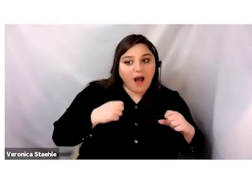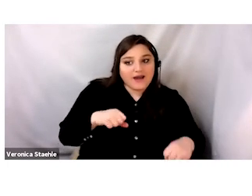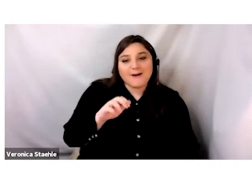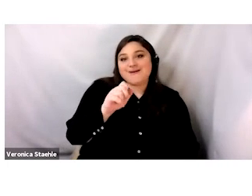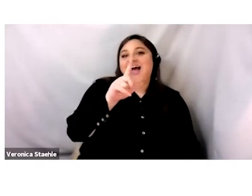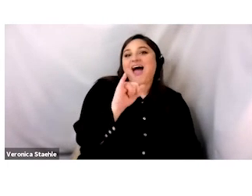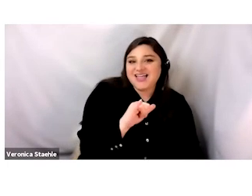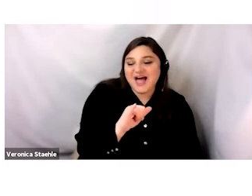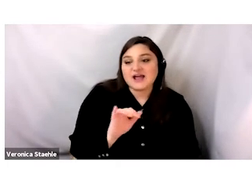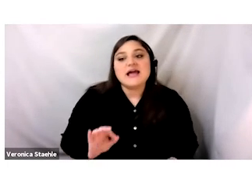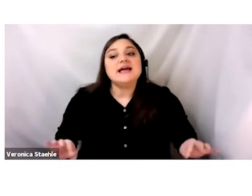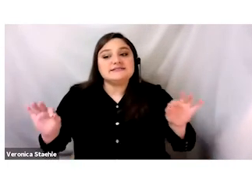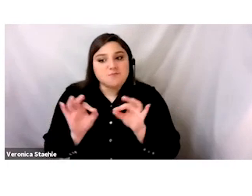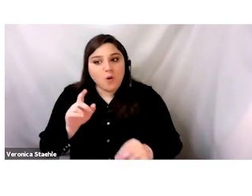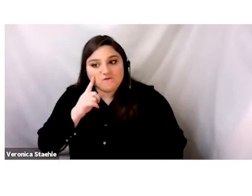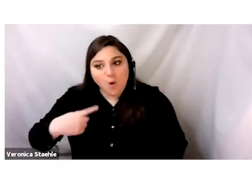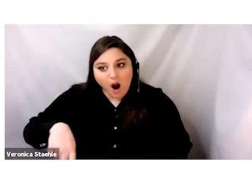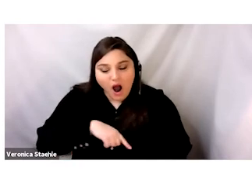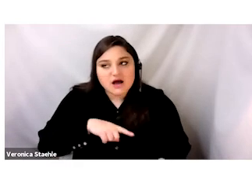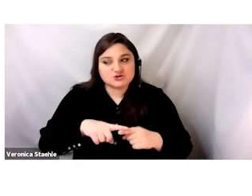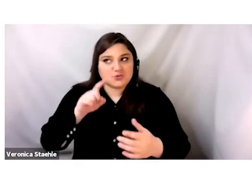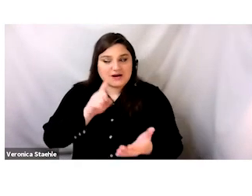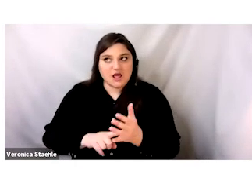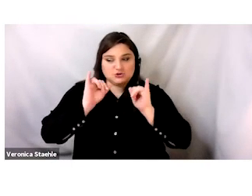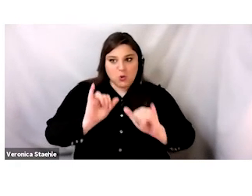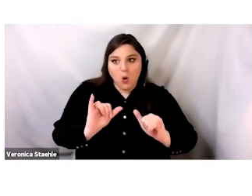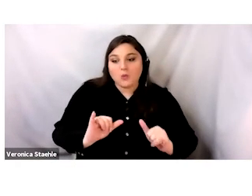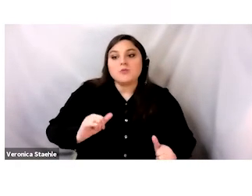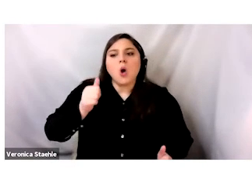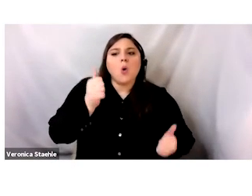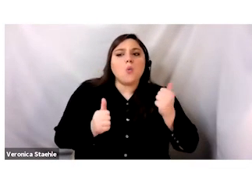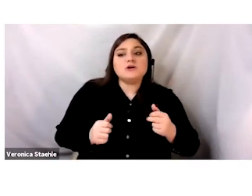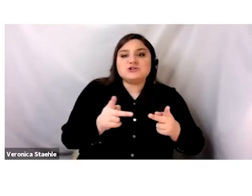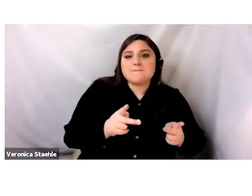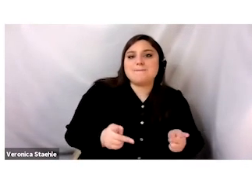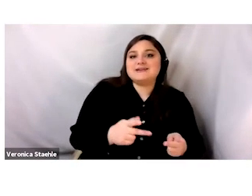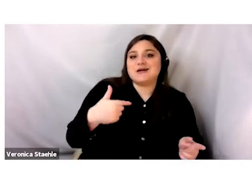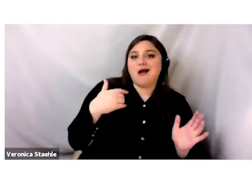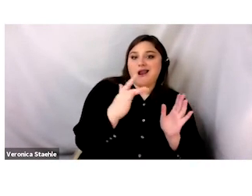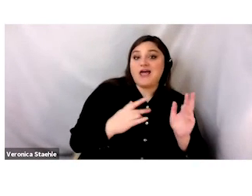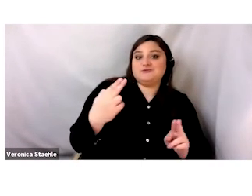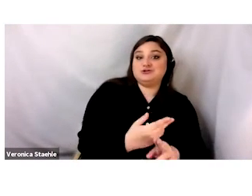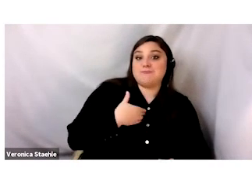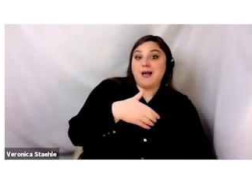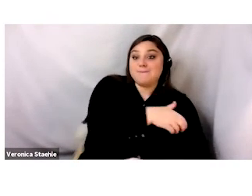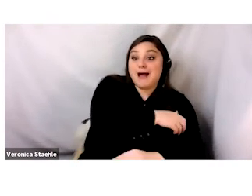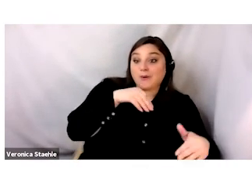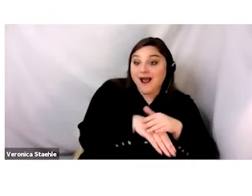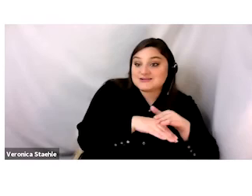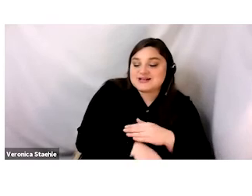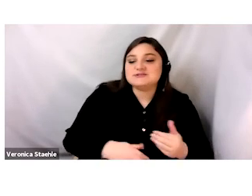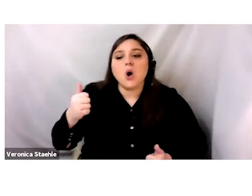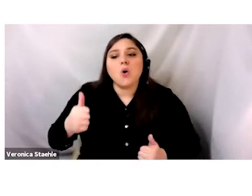being very understanding of in what spaces are you leveraging your power and access, and in what spaces are you leveraging your actual living